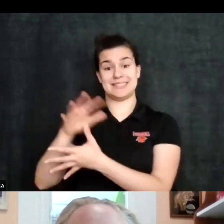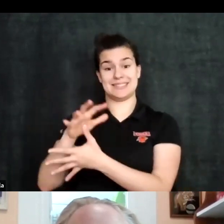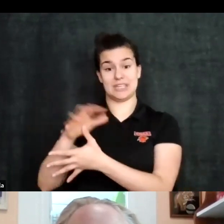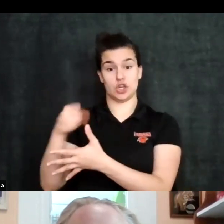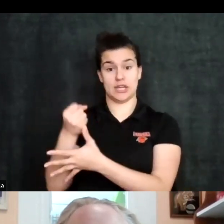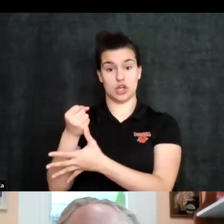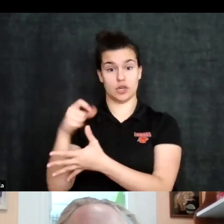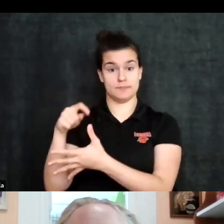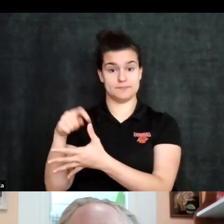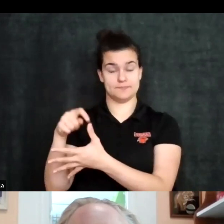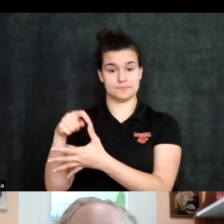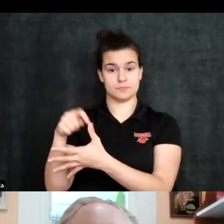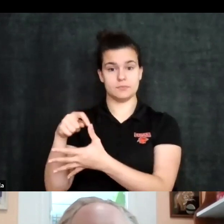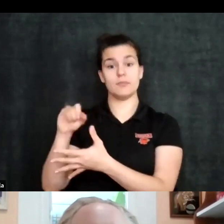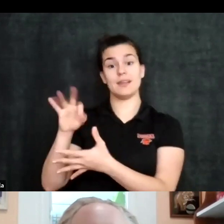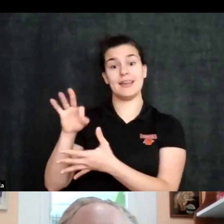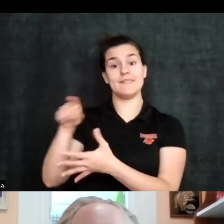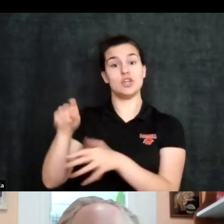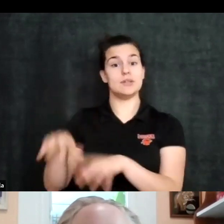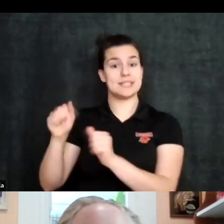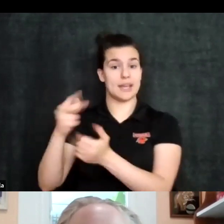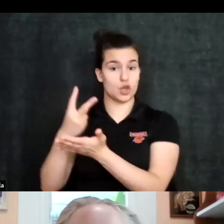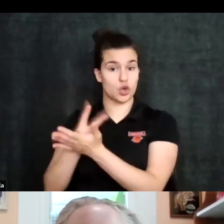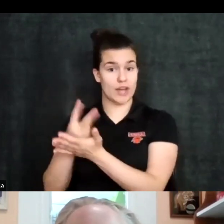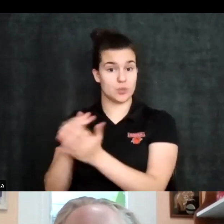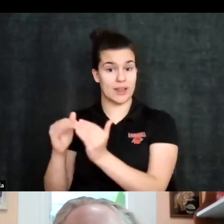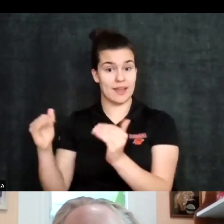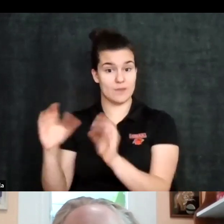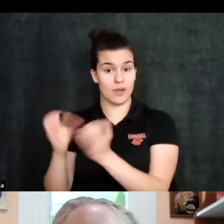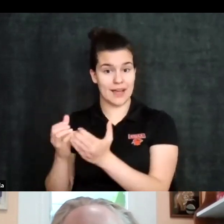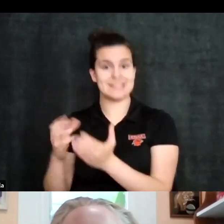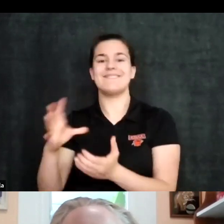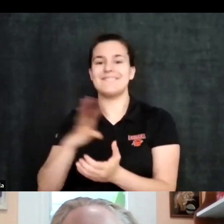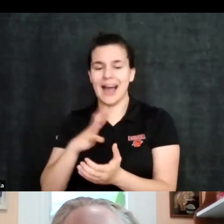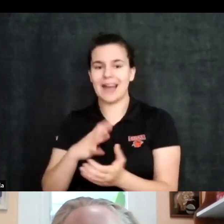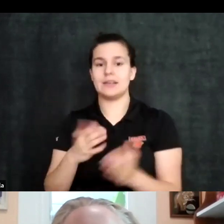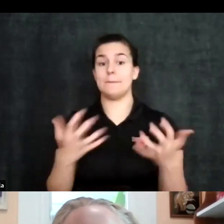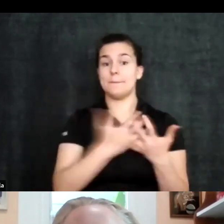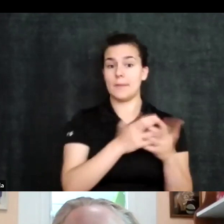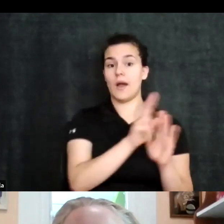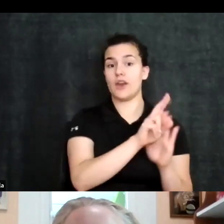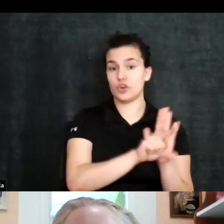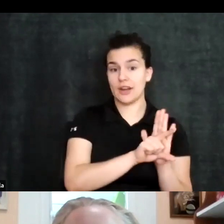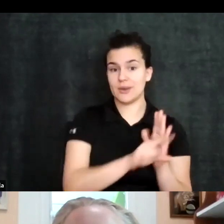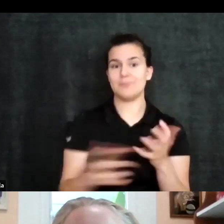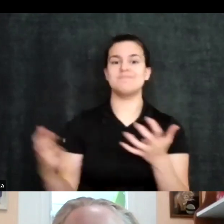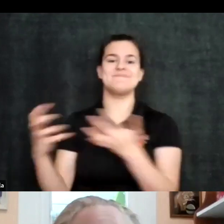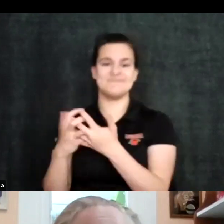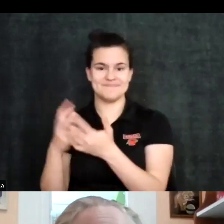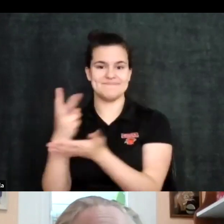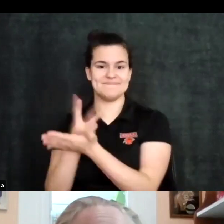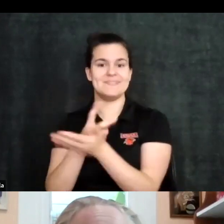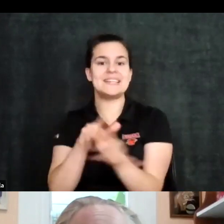they can, if you take the graduate level of them, they can dual count for your undergraduate degree and your